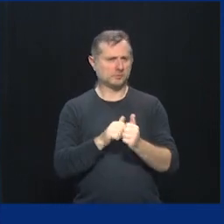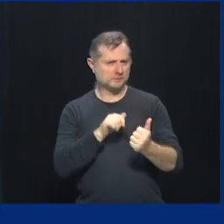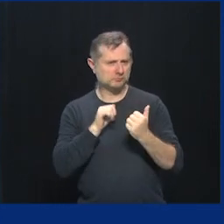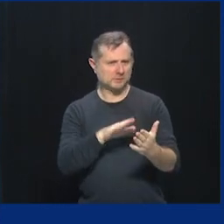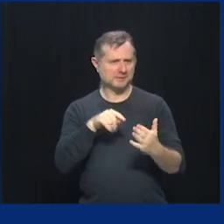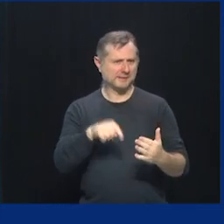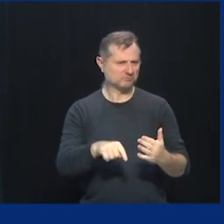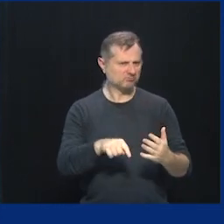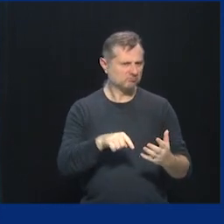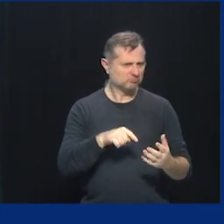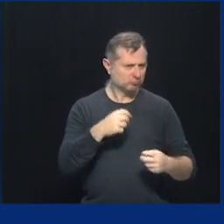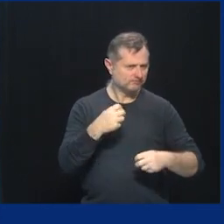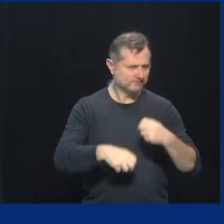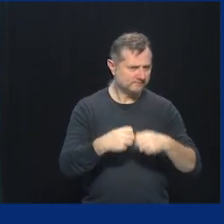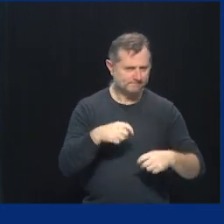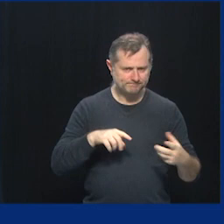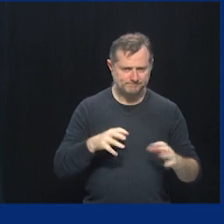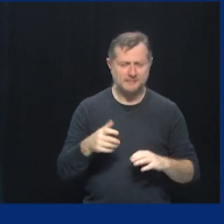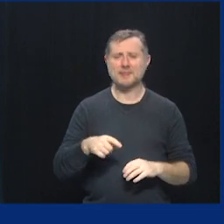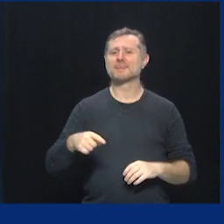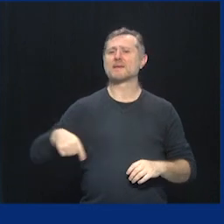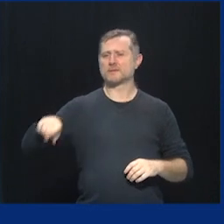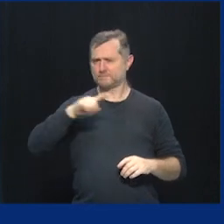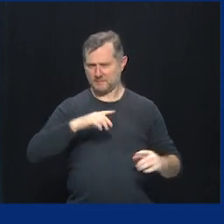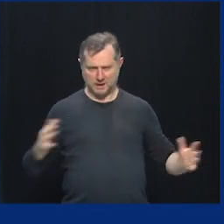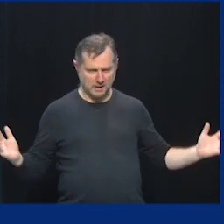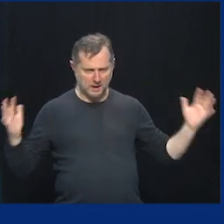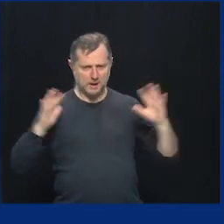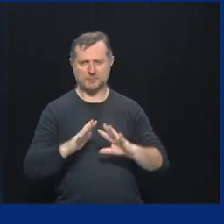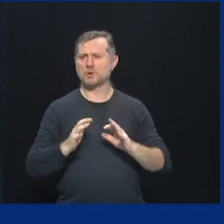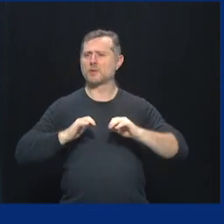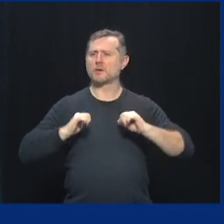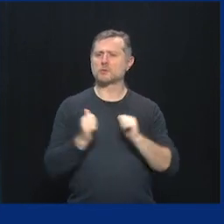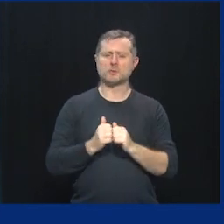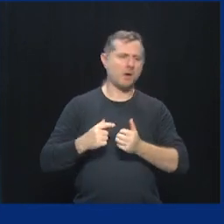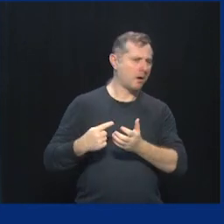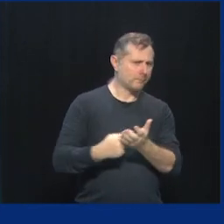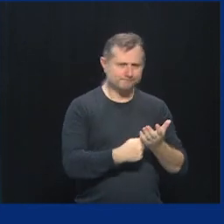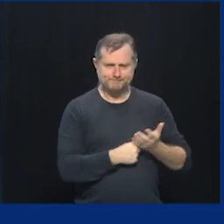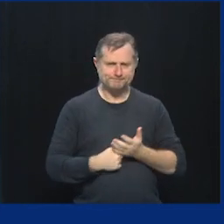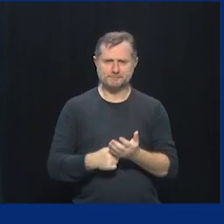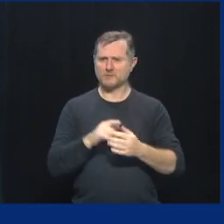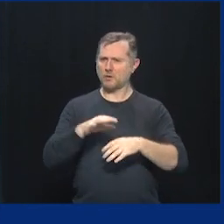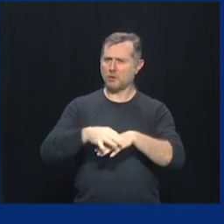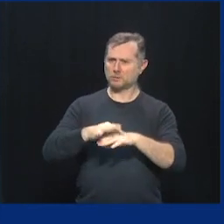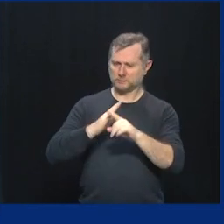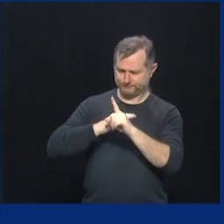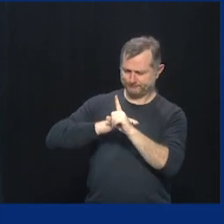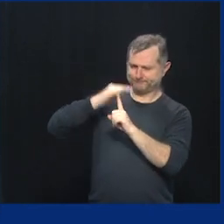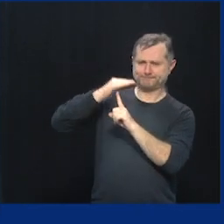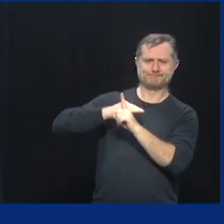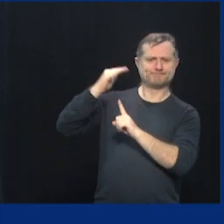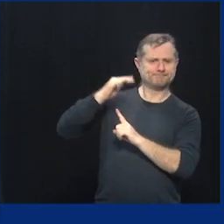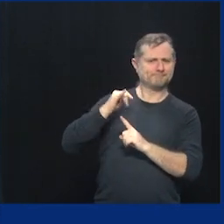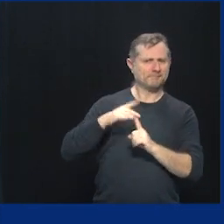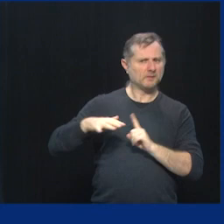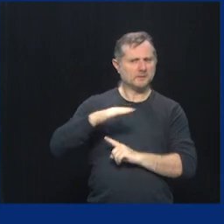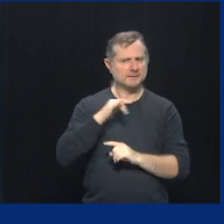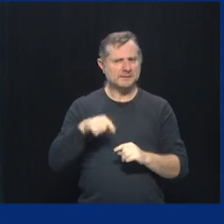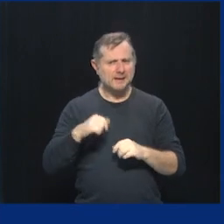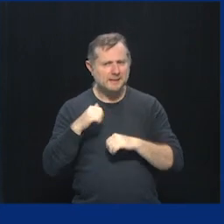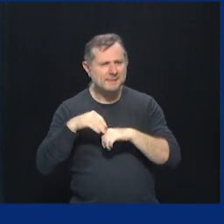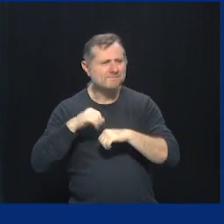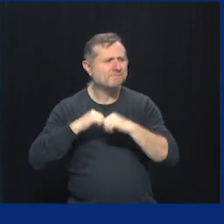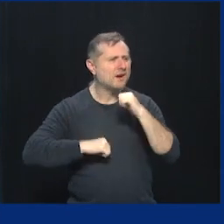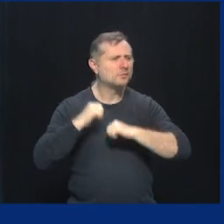And they have done so very well, articulated the issues of climate change and infrastructure, or the lack thereof. But